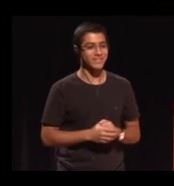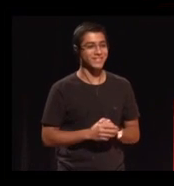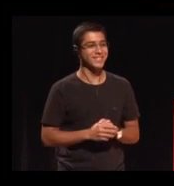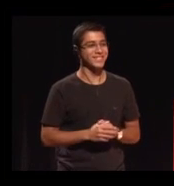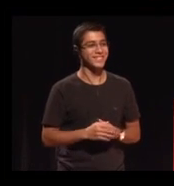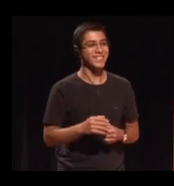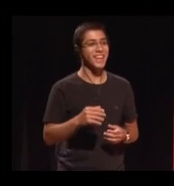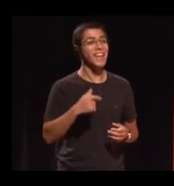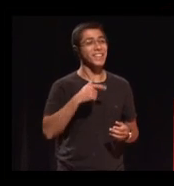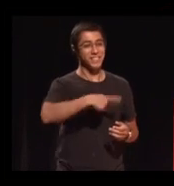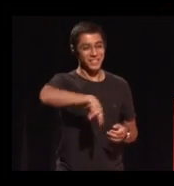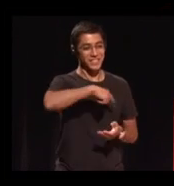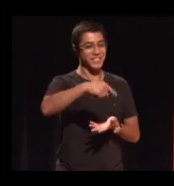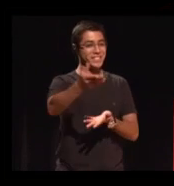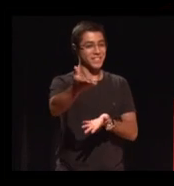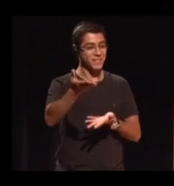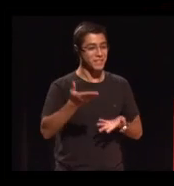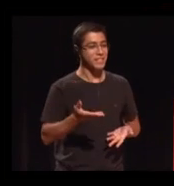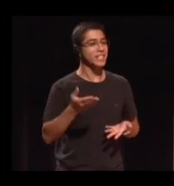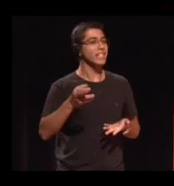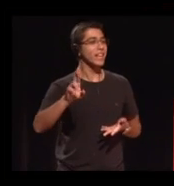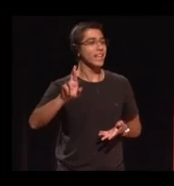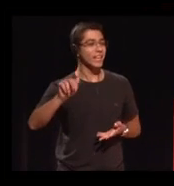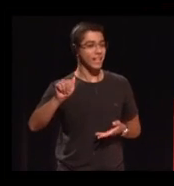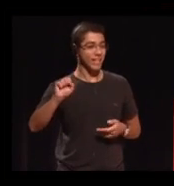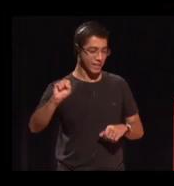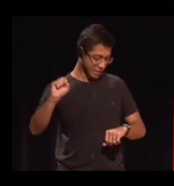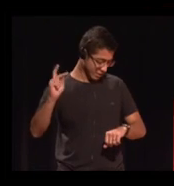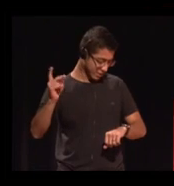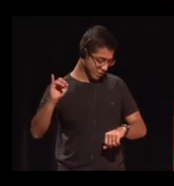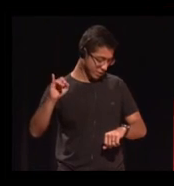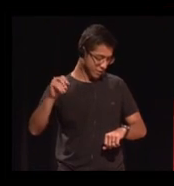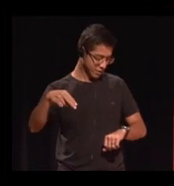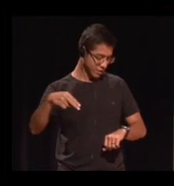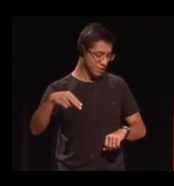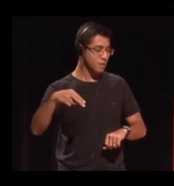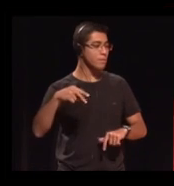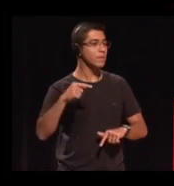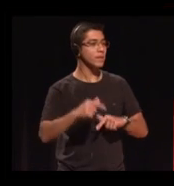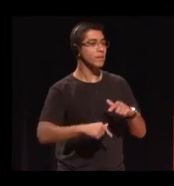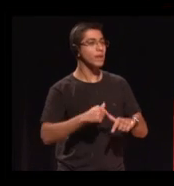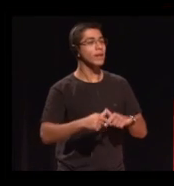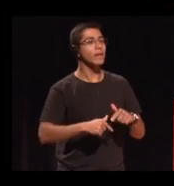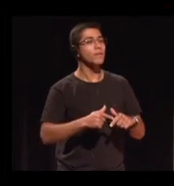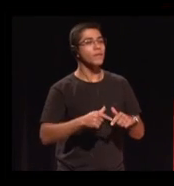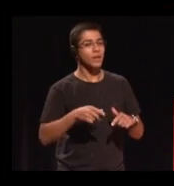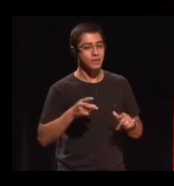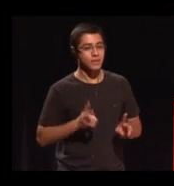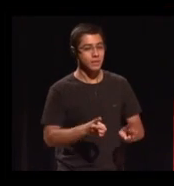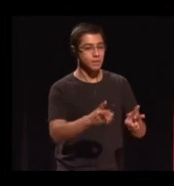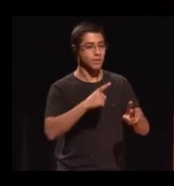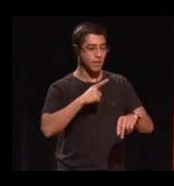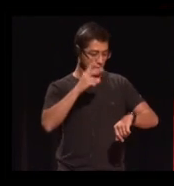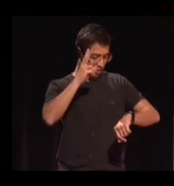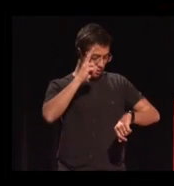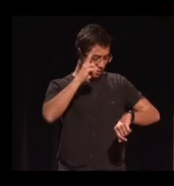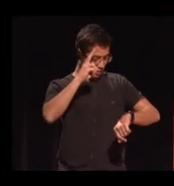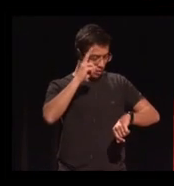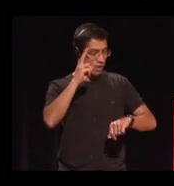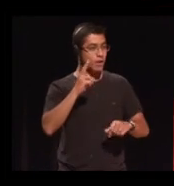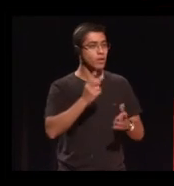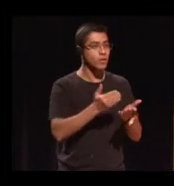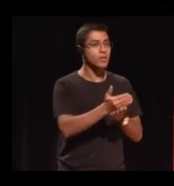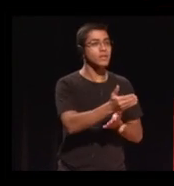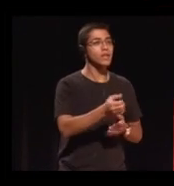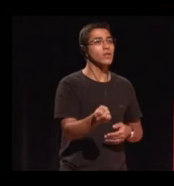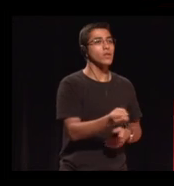Rasheen to work with Scatter to bring her stories and her project in this new dimension.